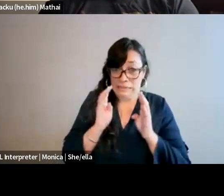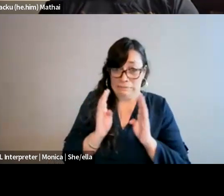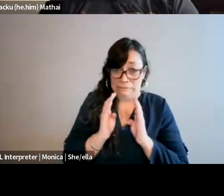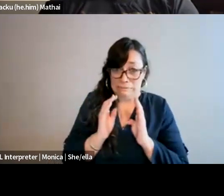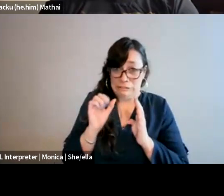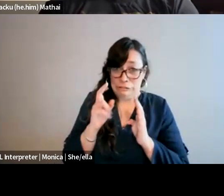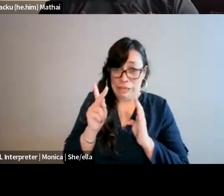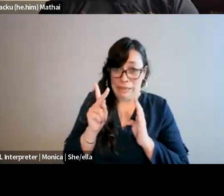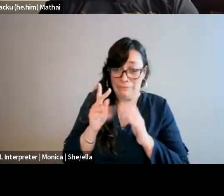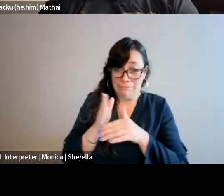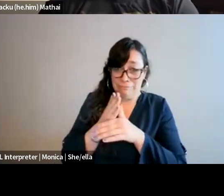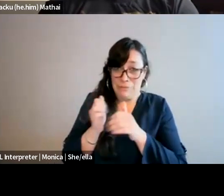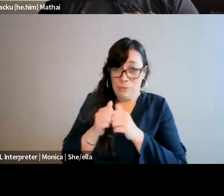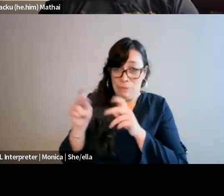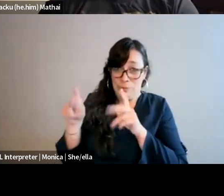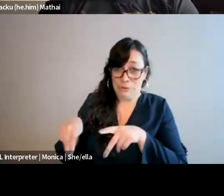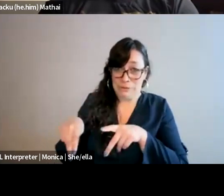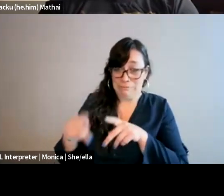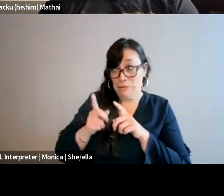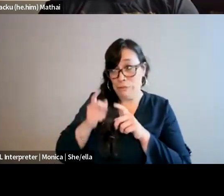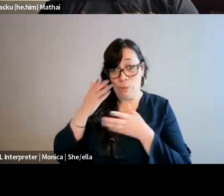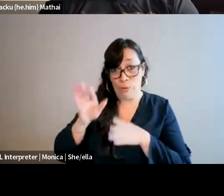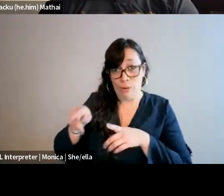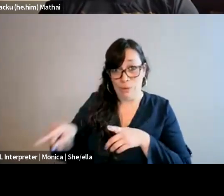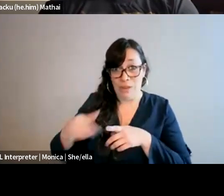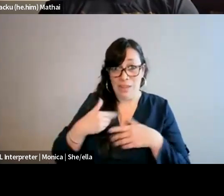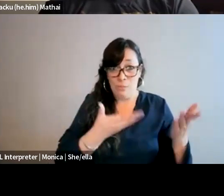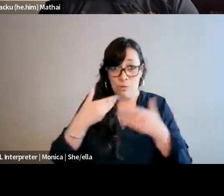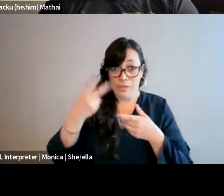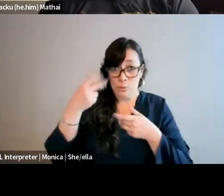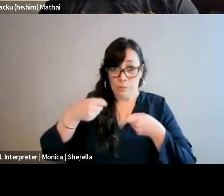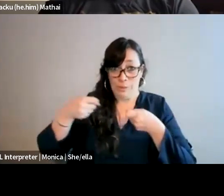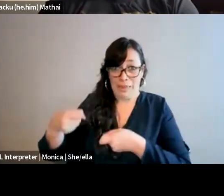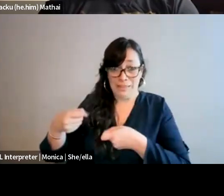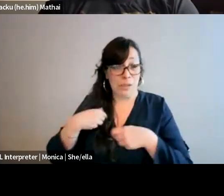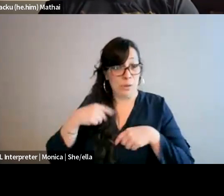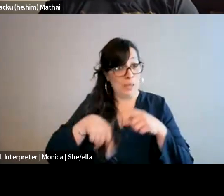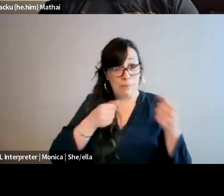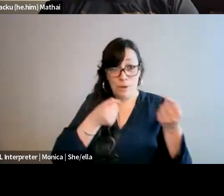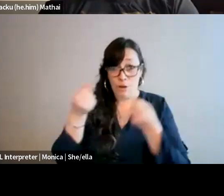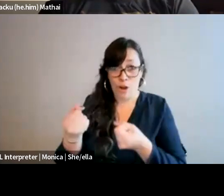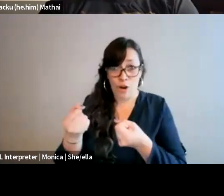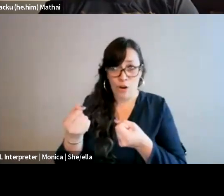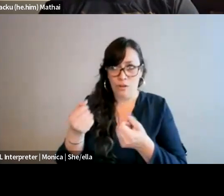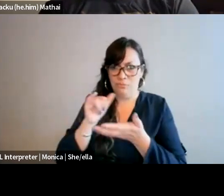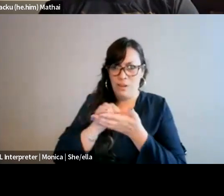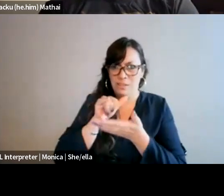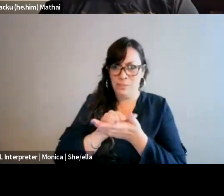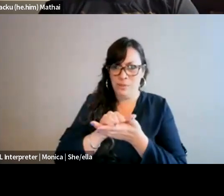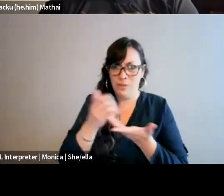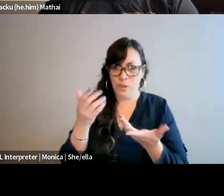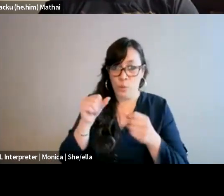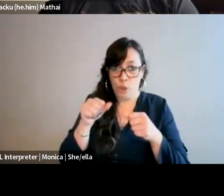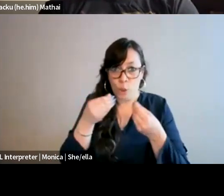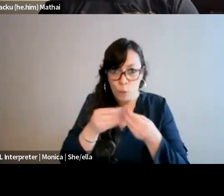a stranger. You can bring two bags total, right? If you have a vehicle, you may not bring it. It's got to go somewhere else, which is impossible in the city. You lose your